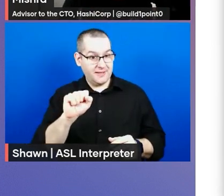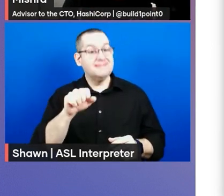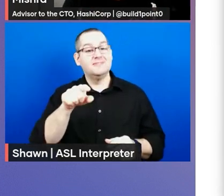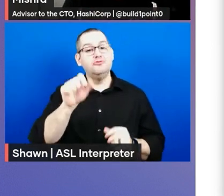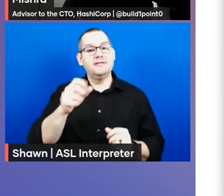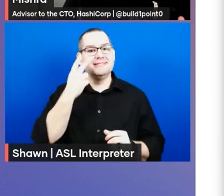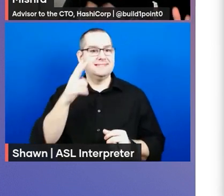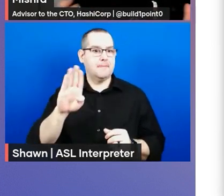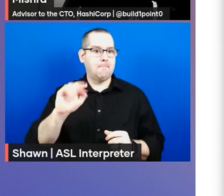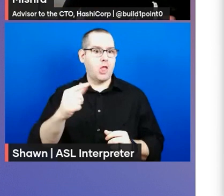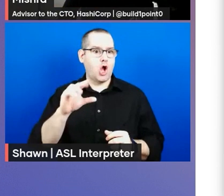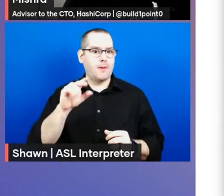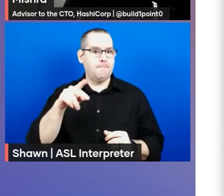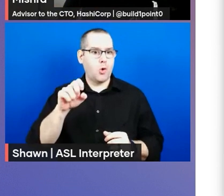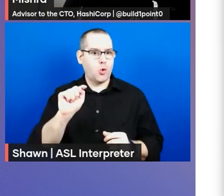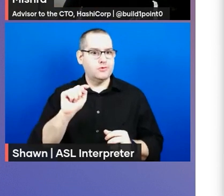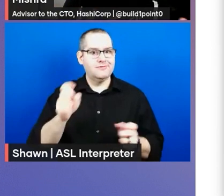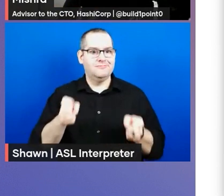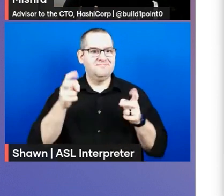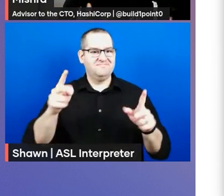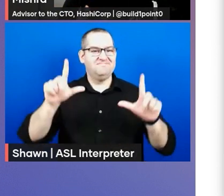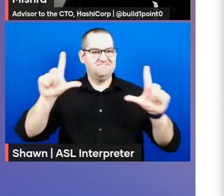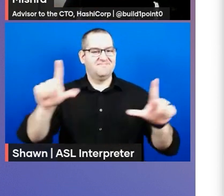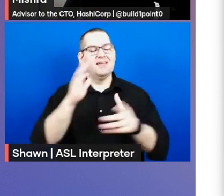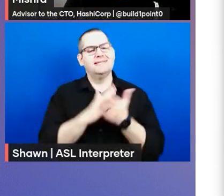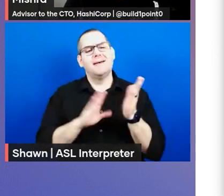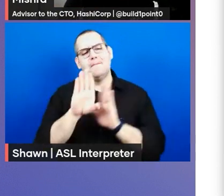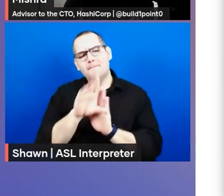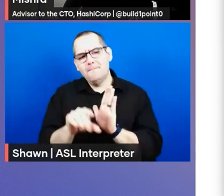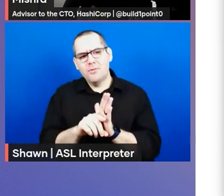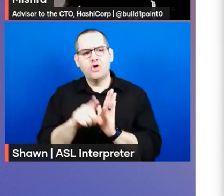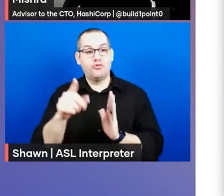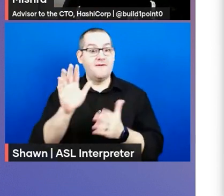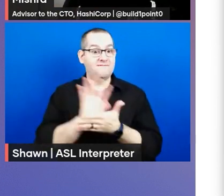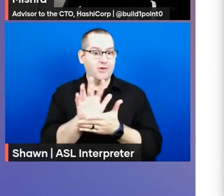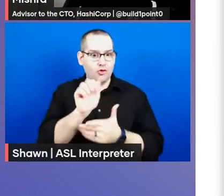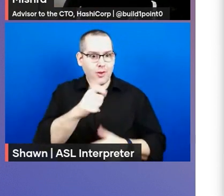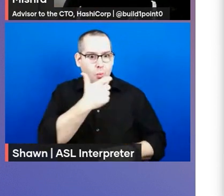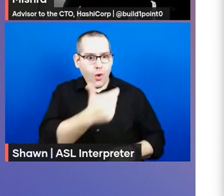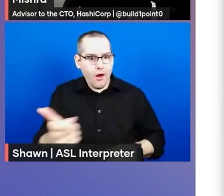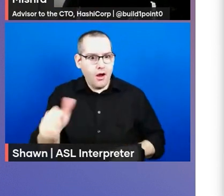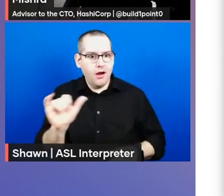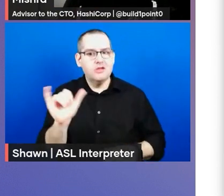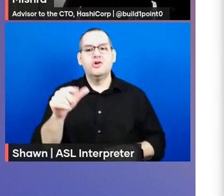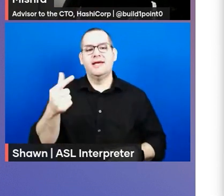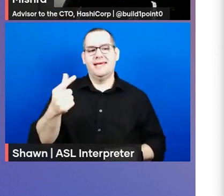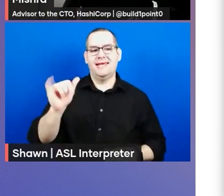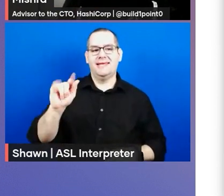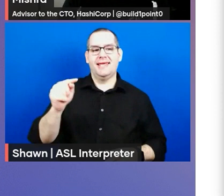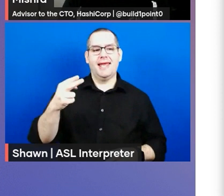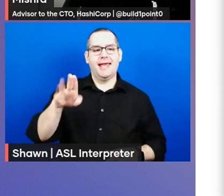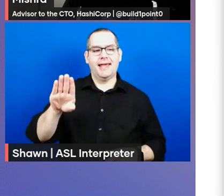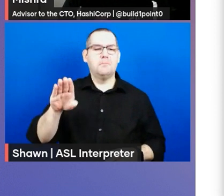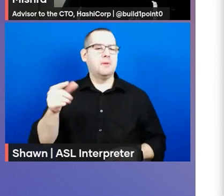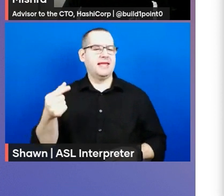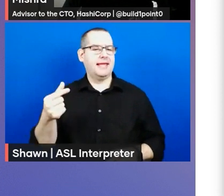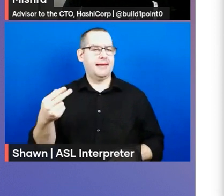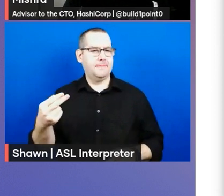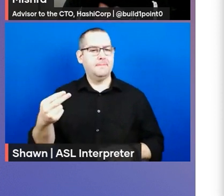blog post and read it. It kind of gives you some background. There's a video you can watch. And then there's also the GitHub repository, which is under